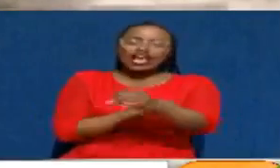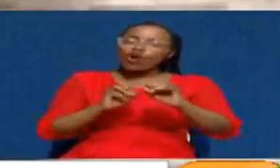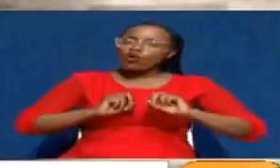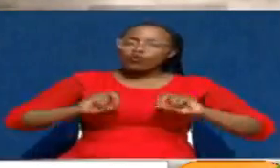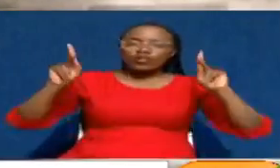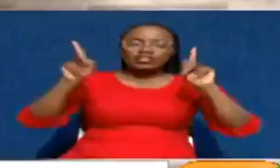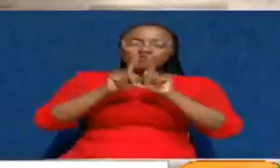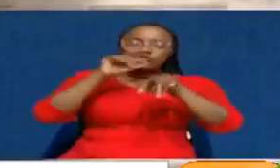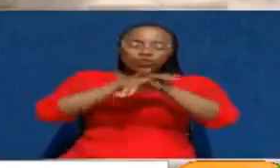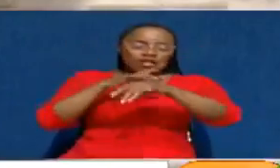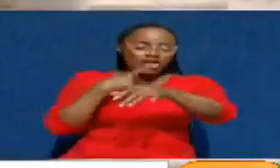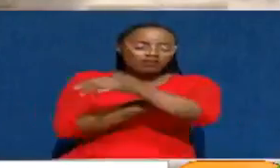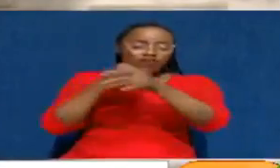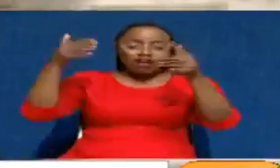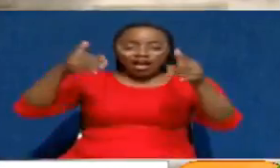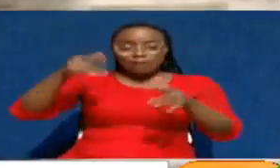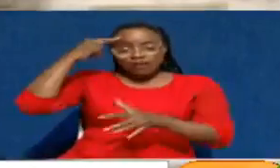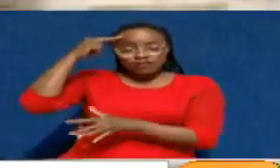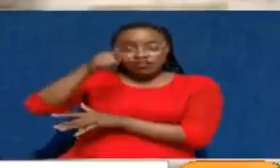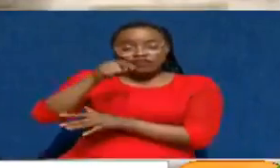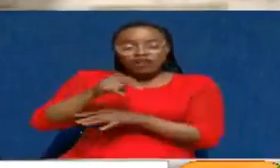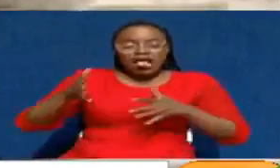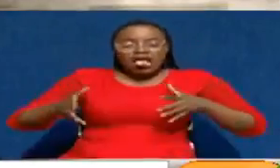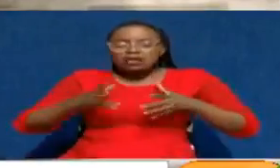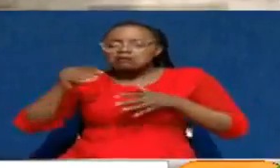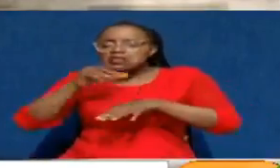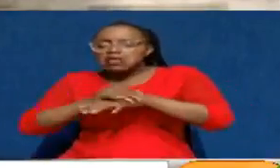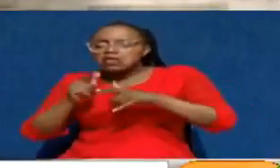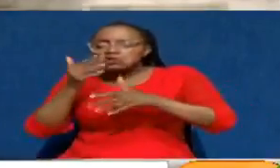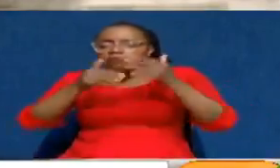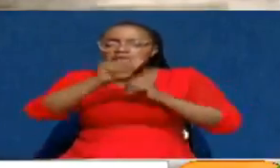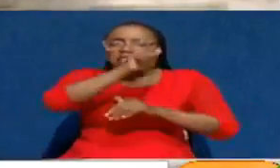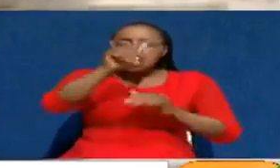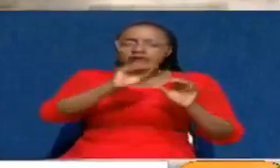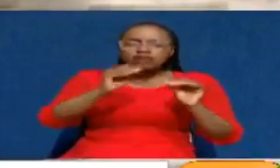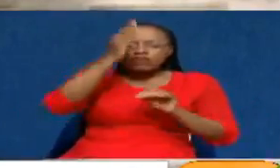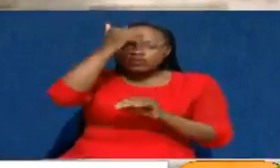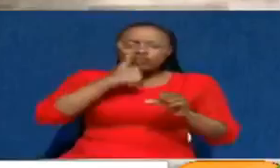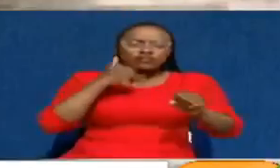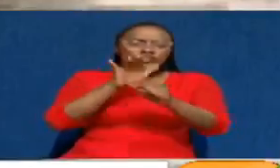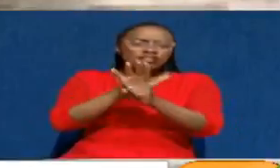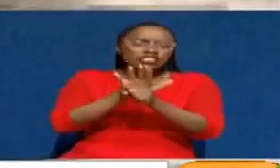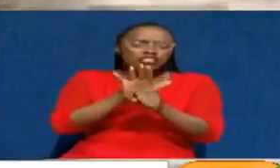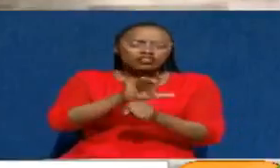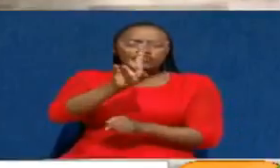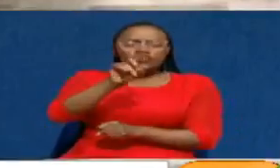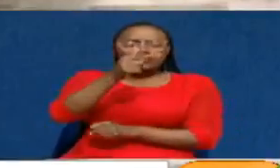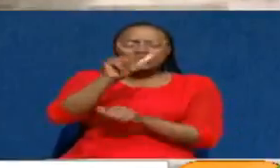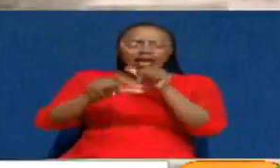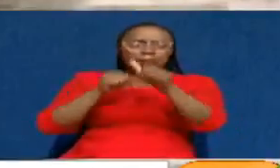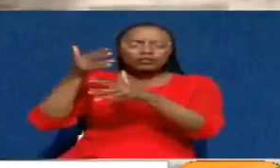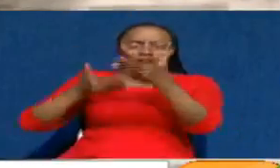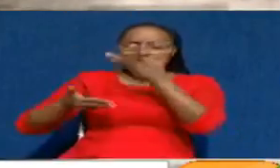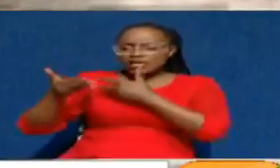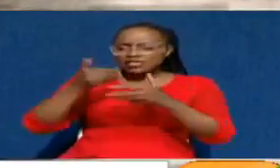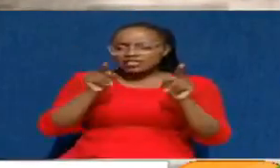vaccine that's available to you. Don't run to get this one and mix with another one, because we do not have a lot of good data around mixing.